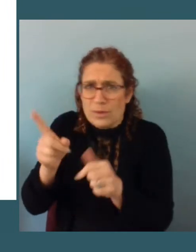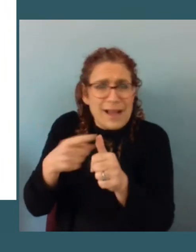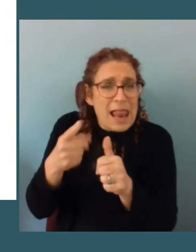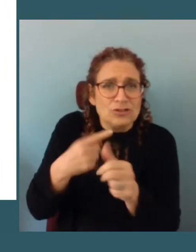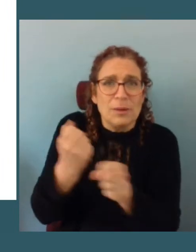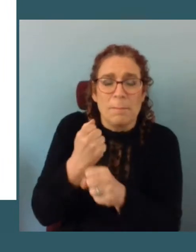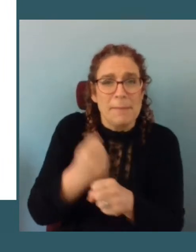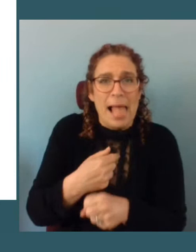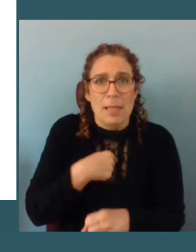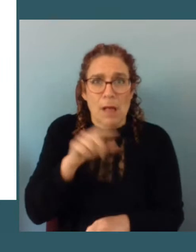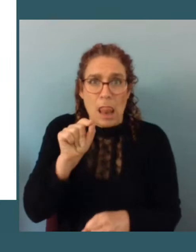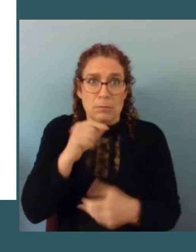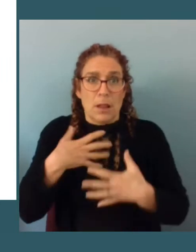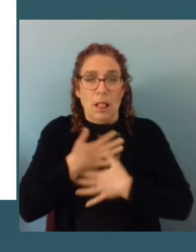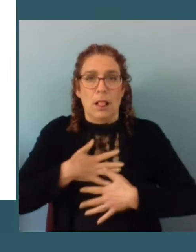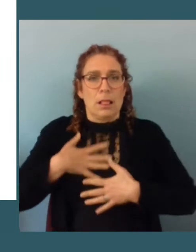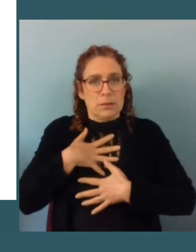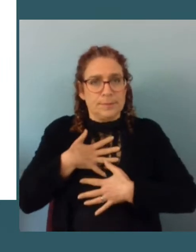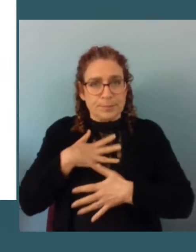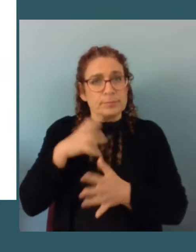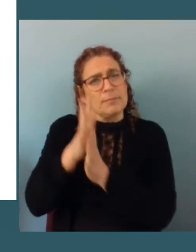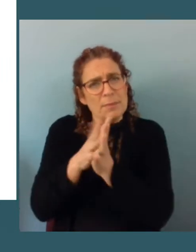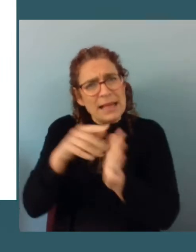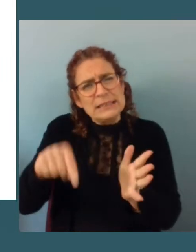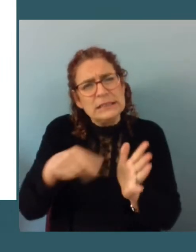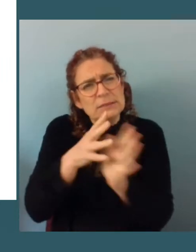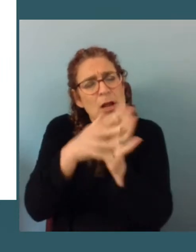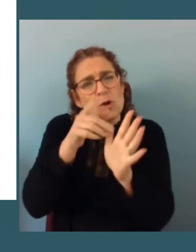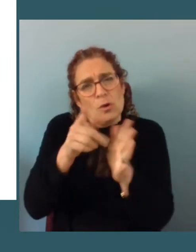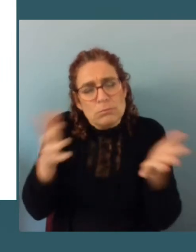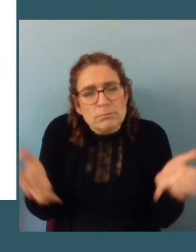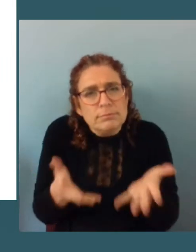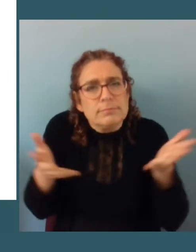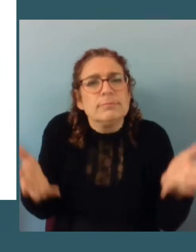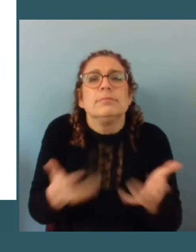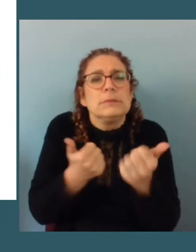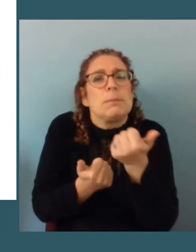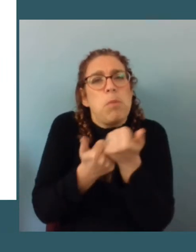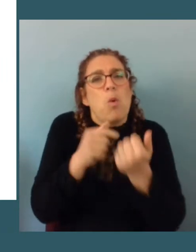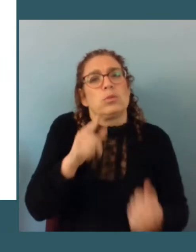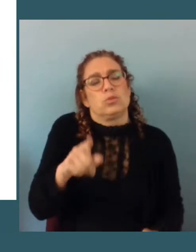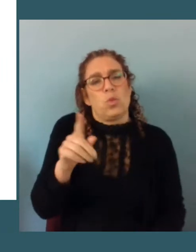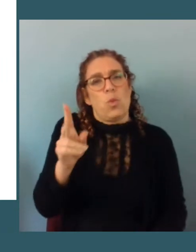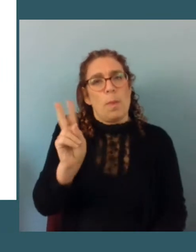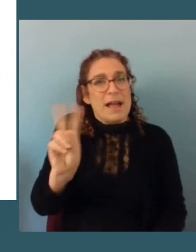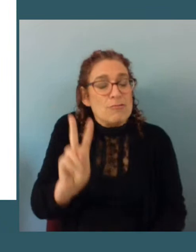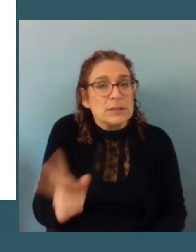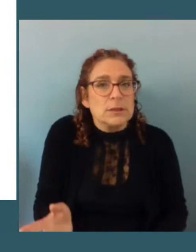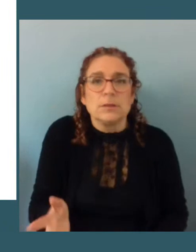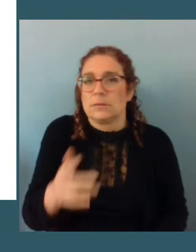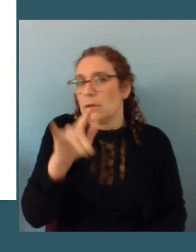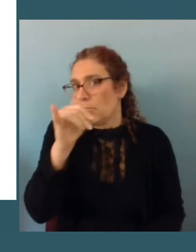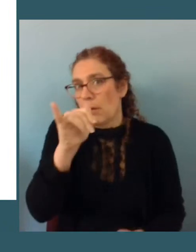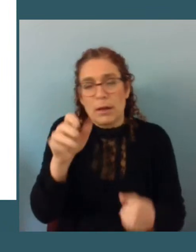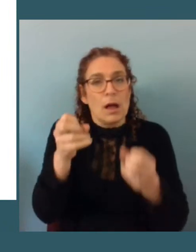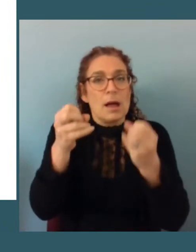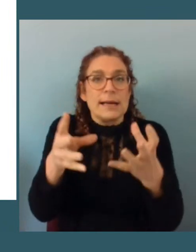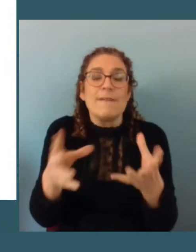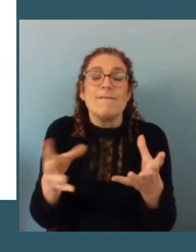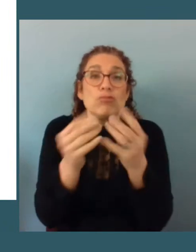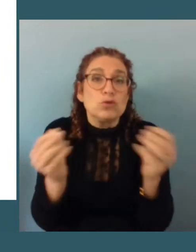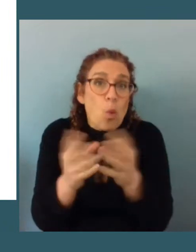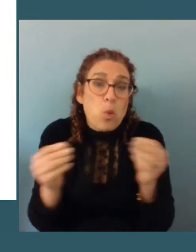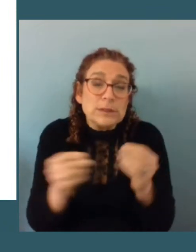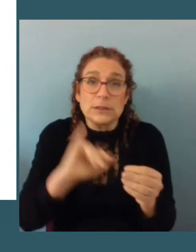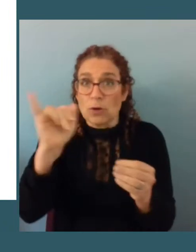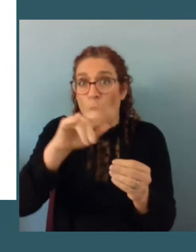it's about providing support for the parent. So that may be through resources or signposting to like AllergyUK. The BDA have